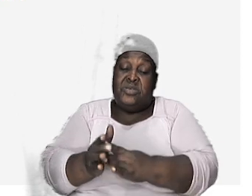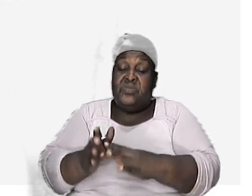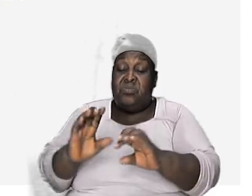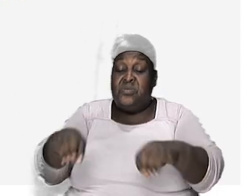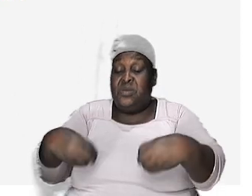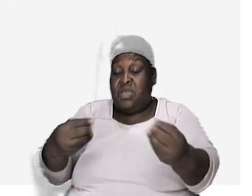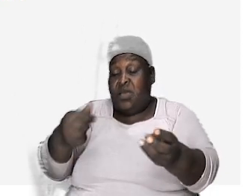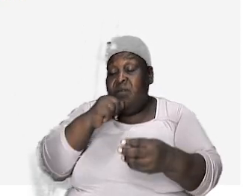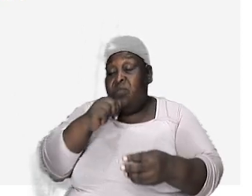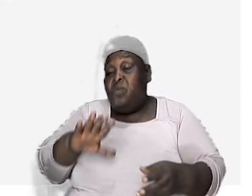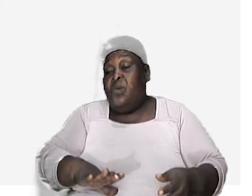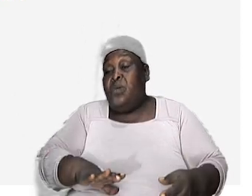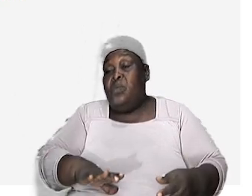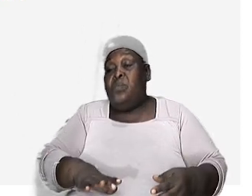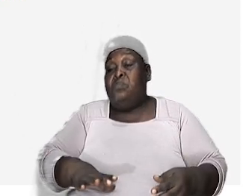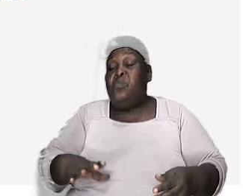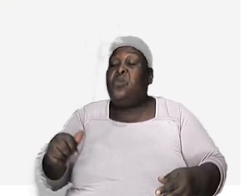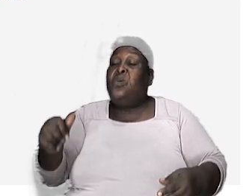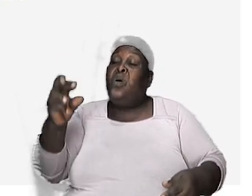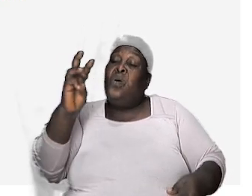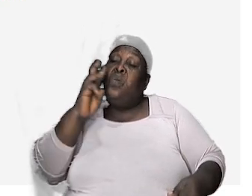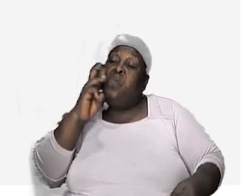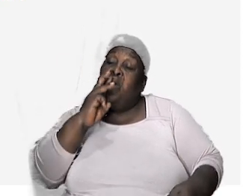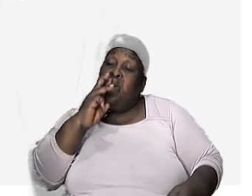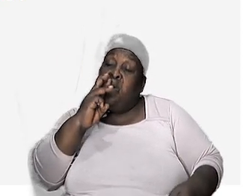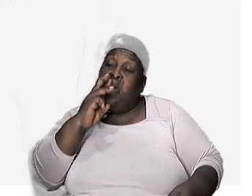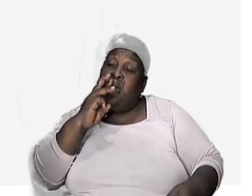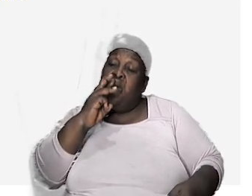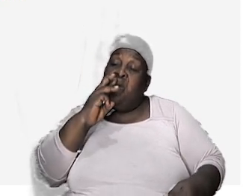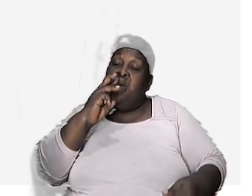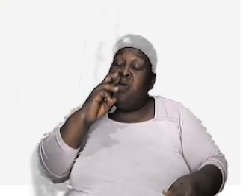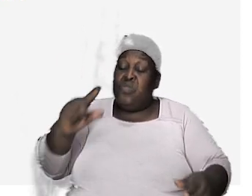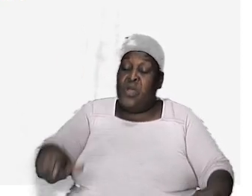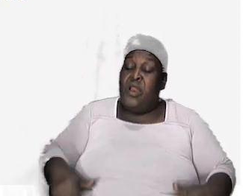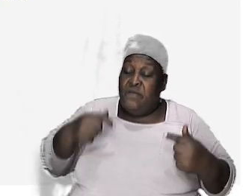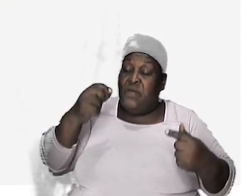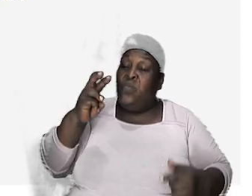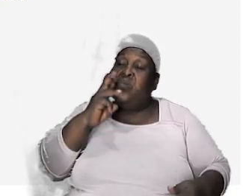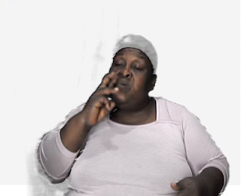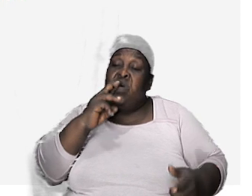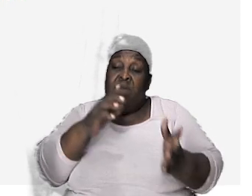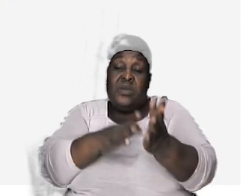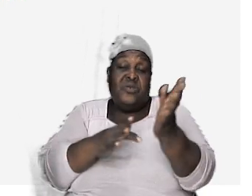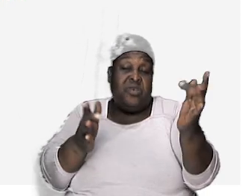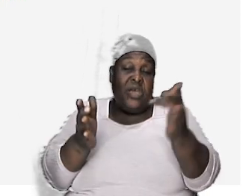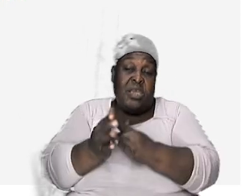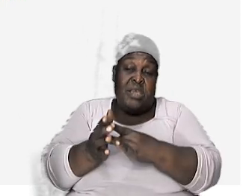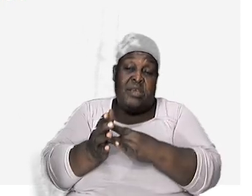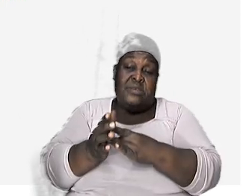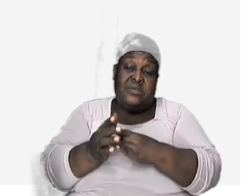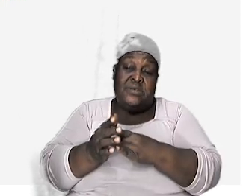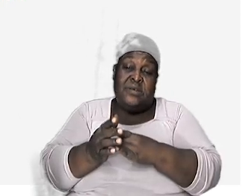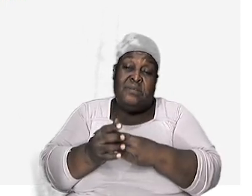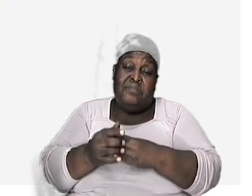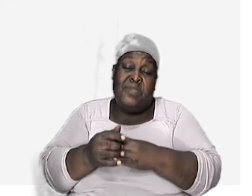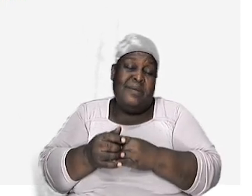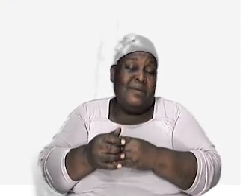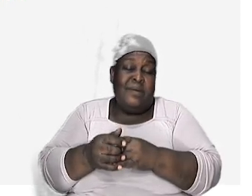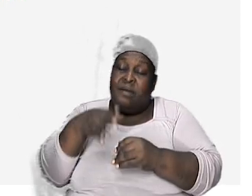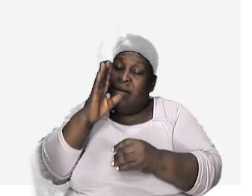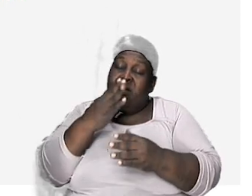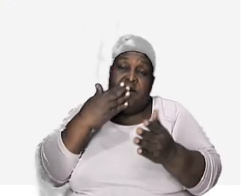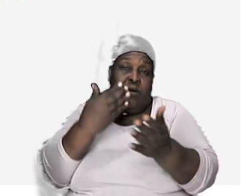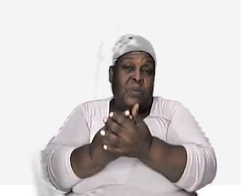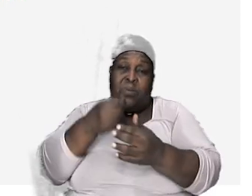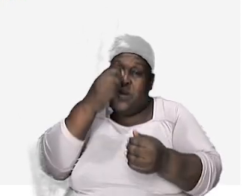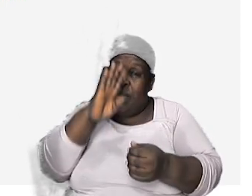her was water. Was the living water. But yet still Jesus, I tell you, God is a good God, you know. Jesus